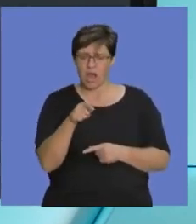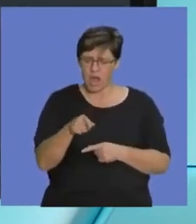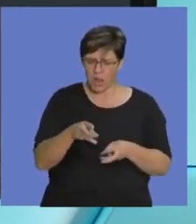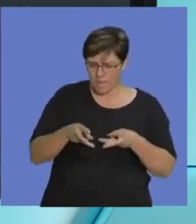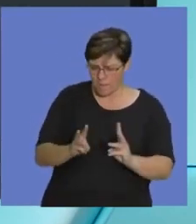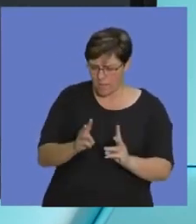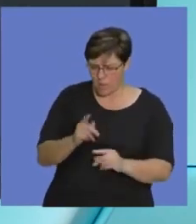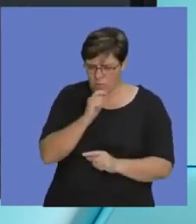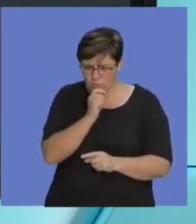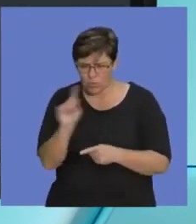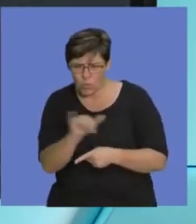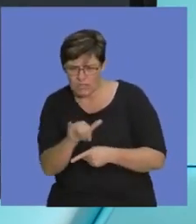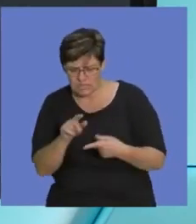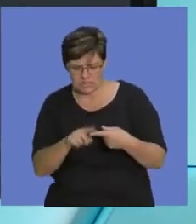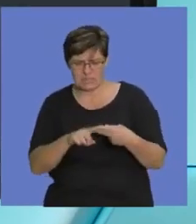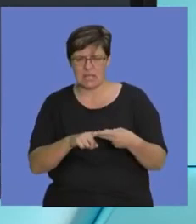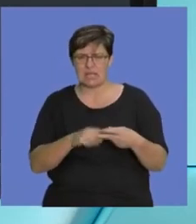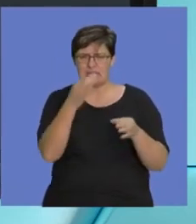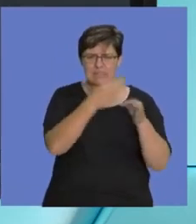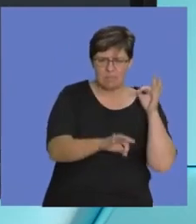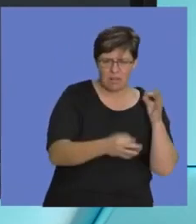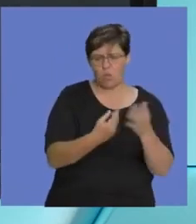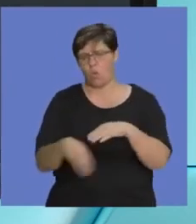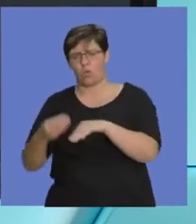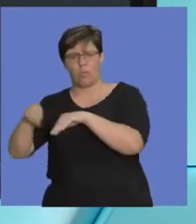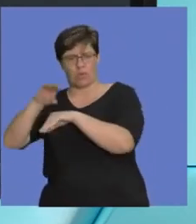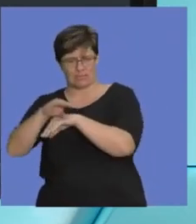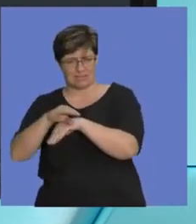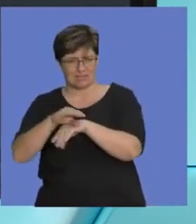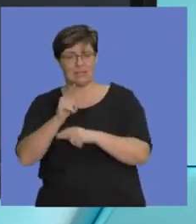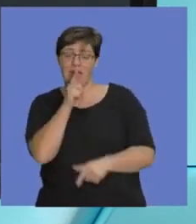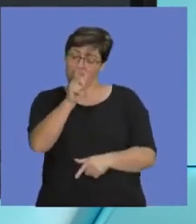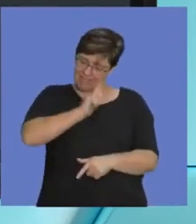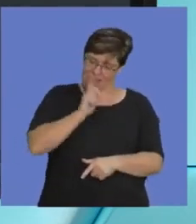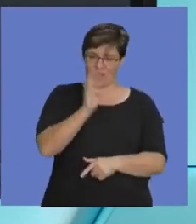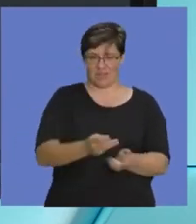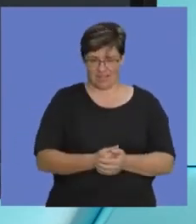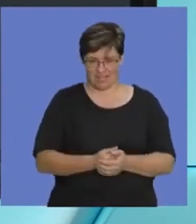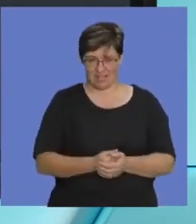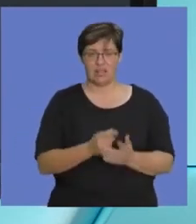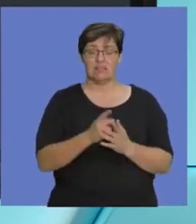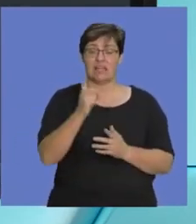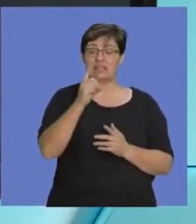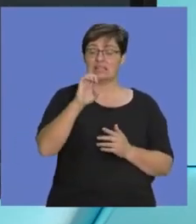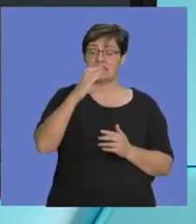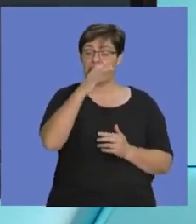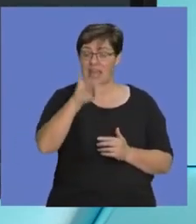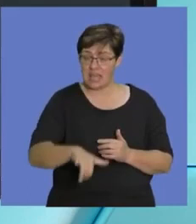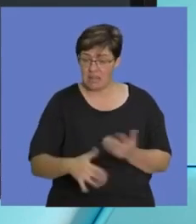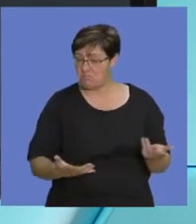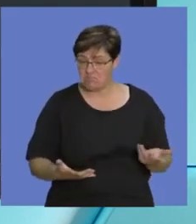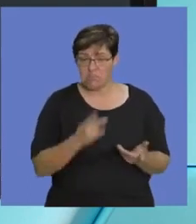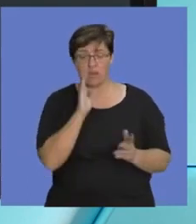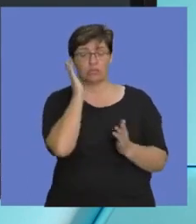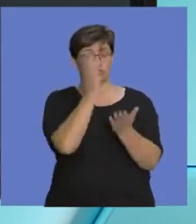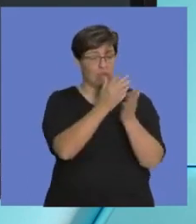to understand what method are you using. Is it simple interest or compound interest? They specifically tell you. Is it decay?